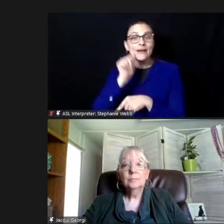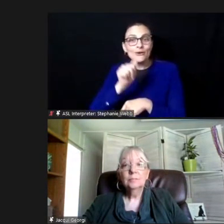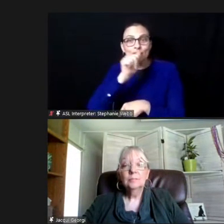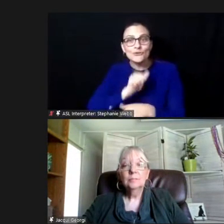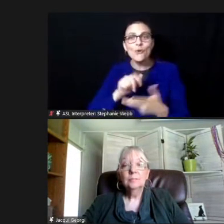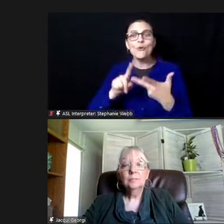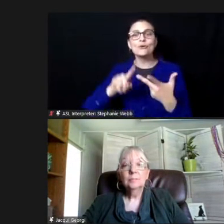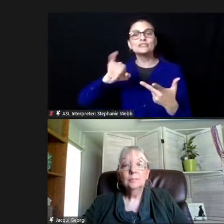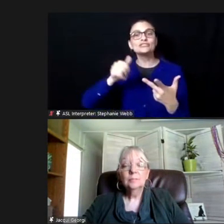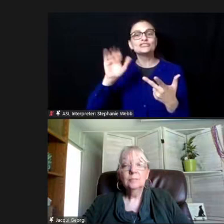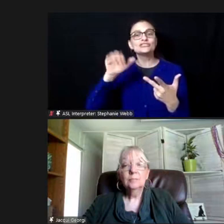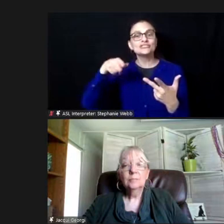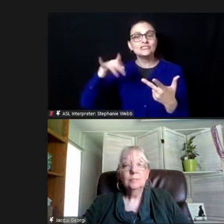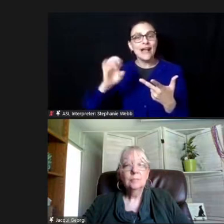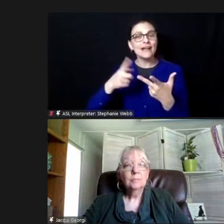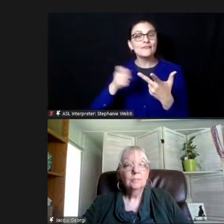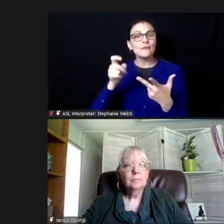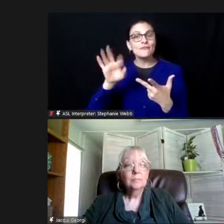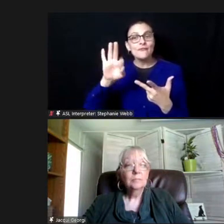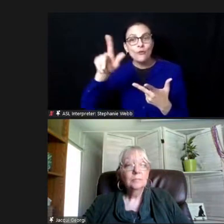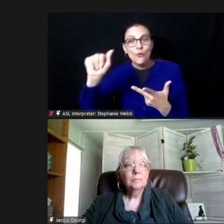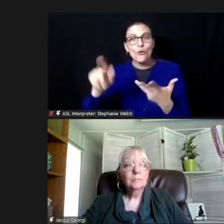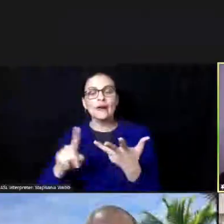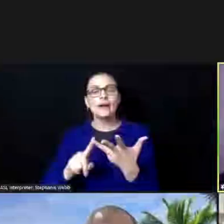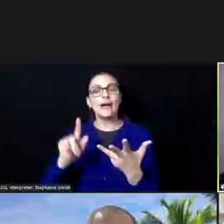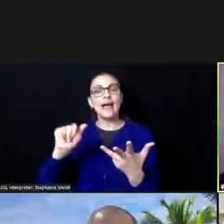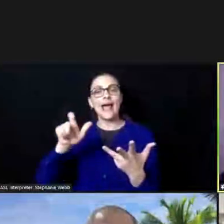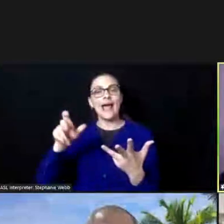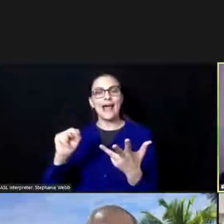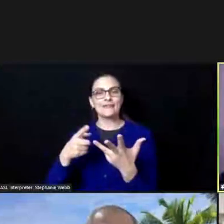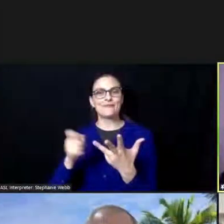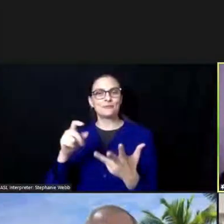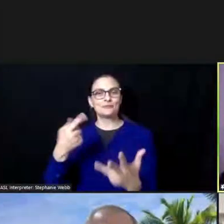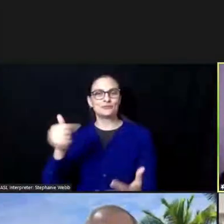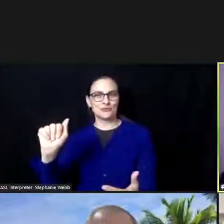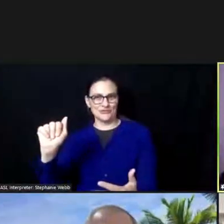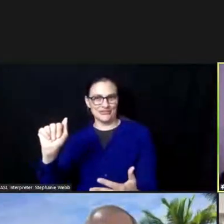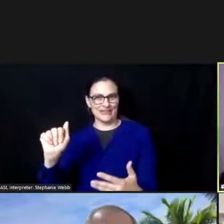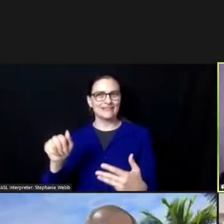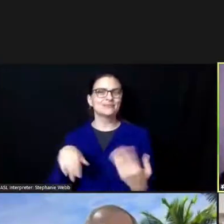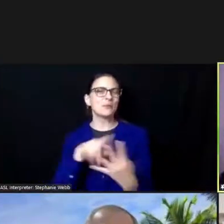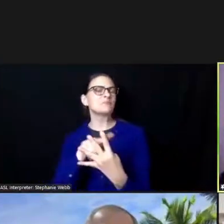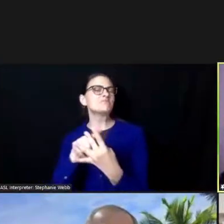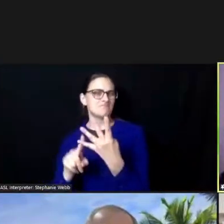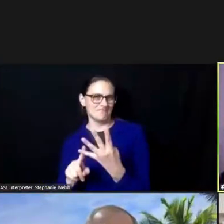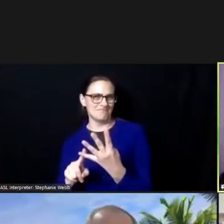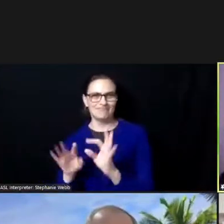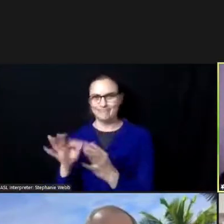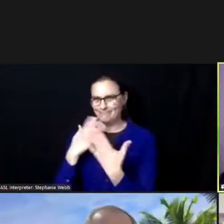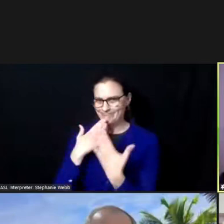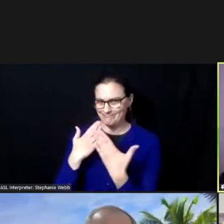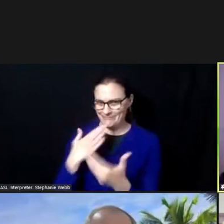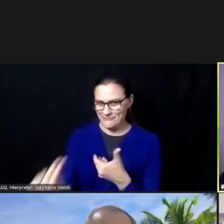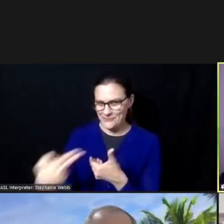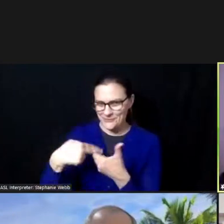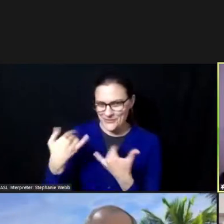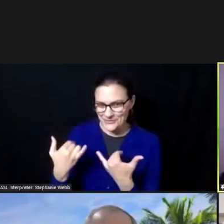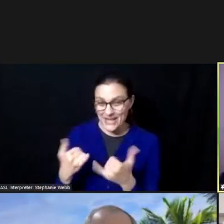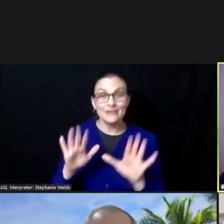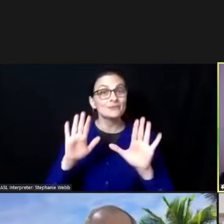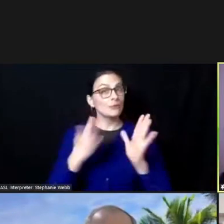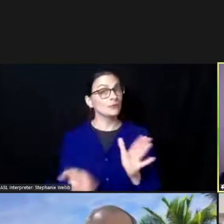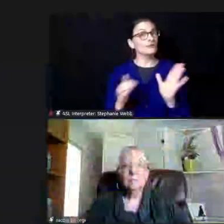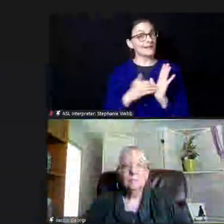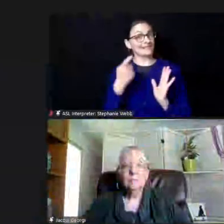today. So like I mentioned, you know, all of you have had a recent experience shopping for broadband. And I'd